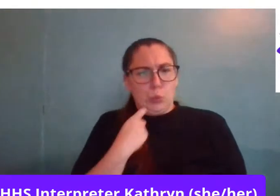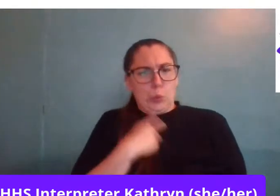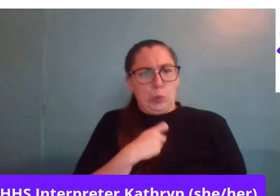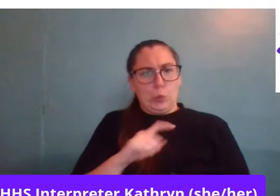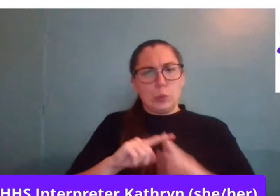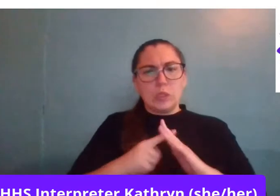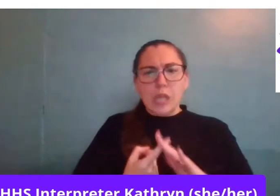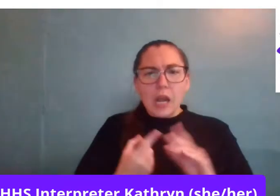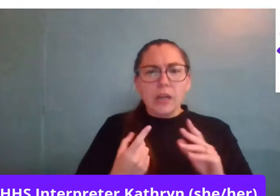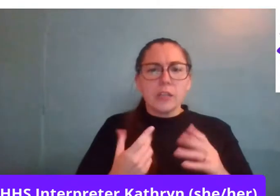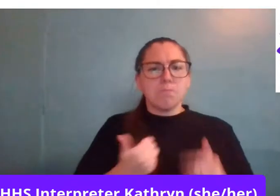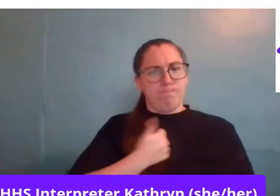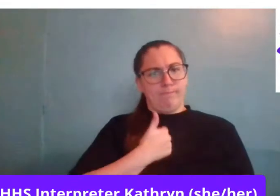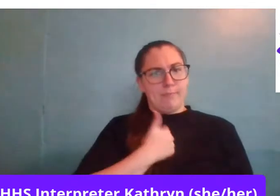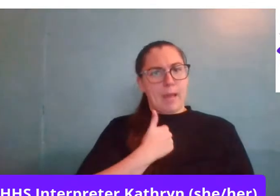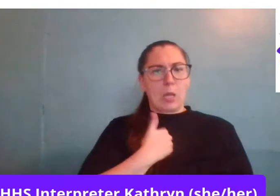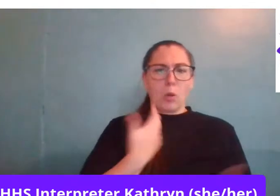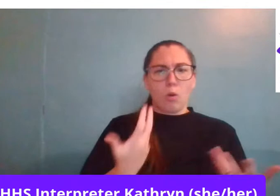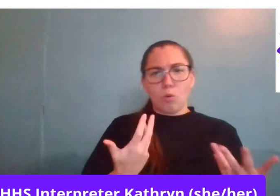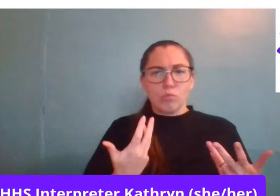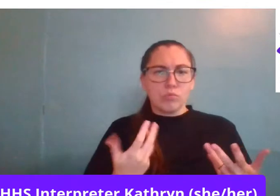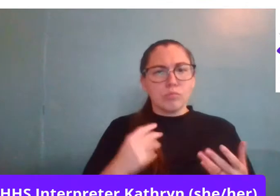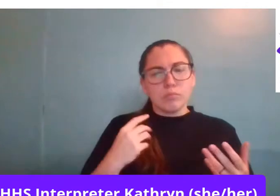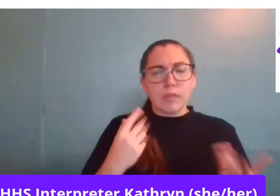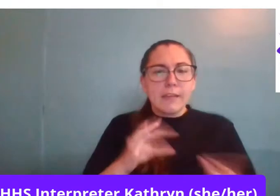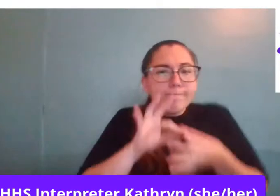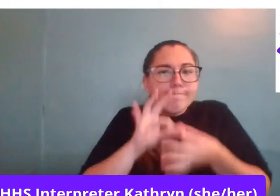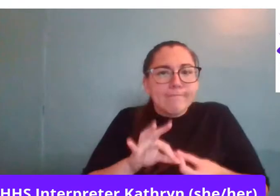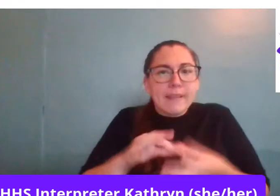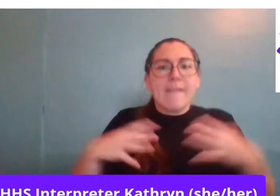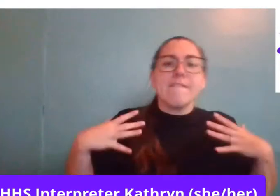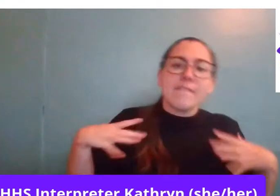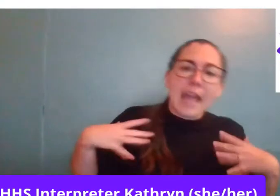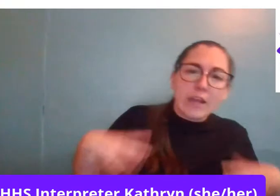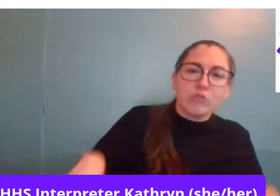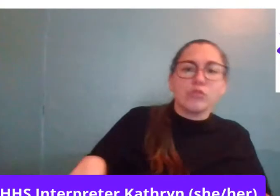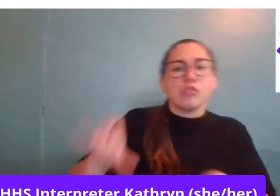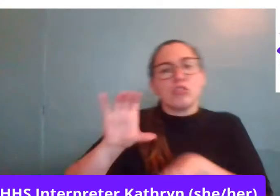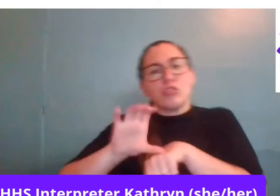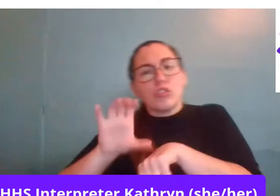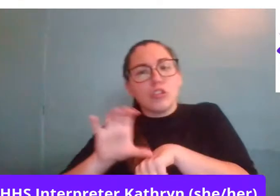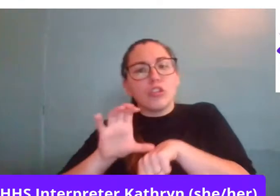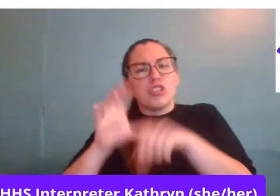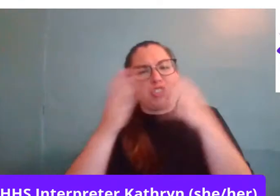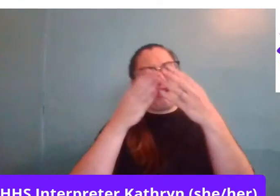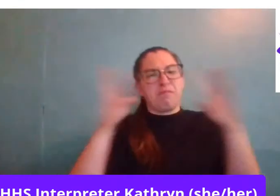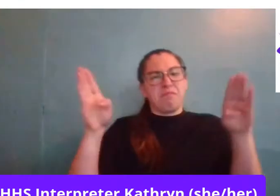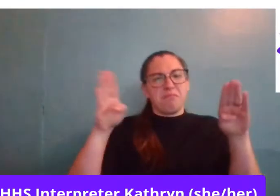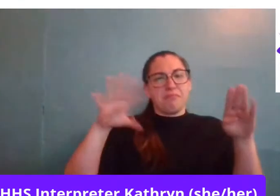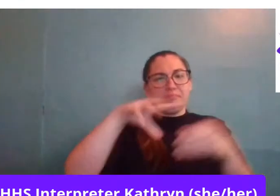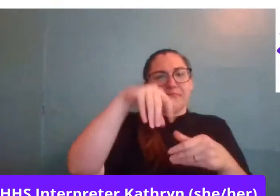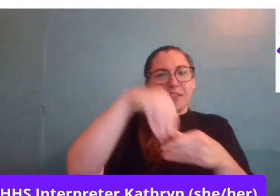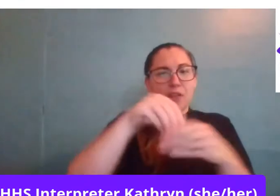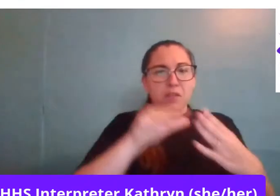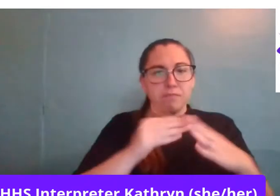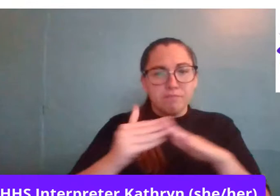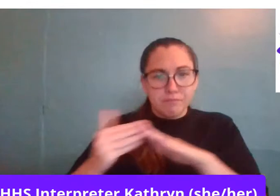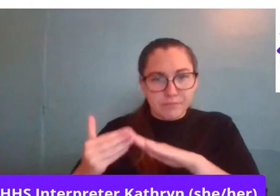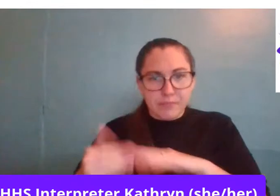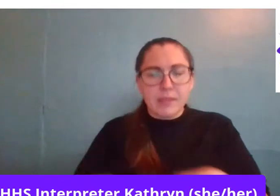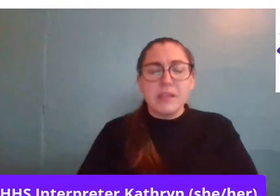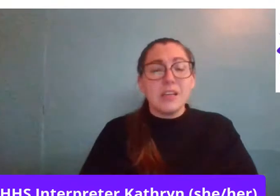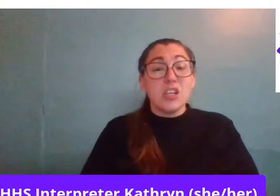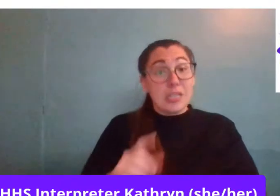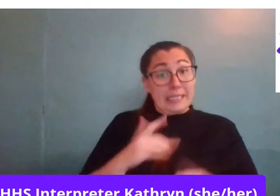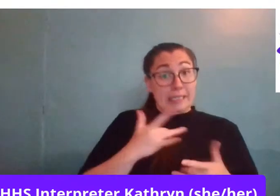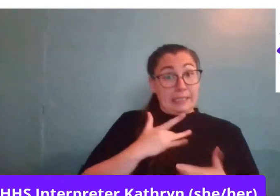doing my own thing as far as fashion, whether it was the church or whether it's out in public. I've always kept to myself,